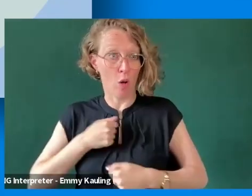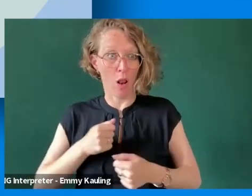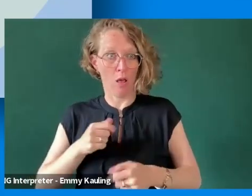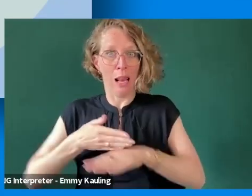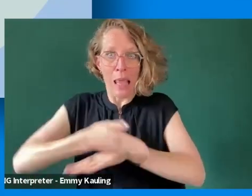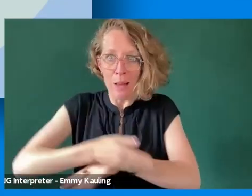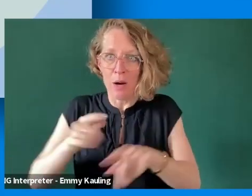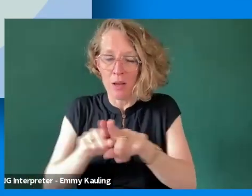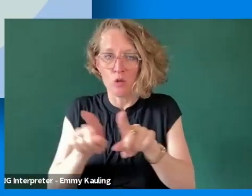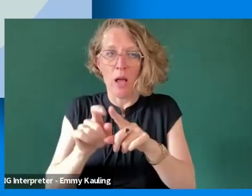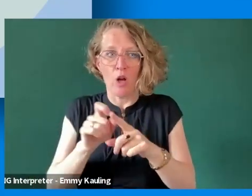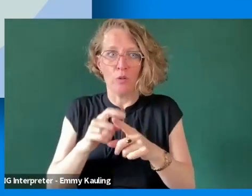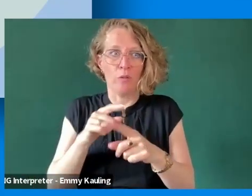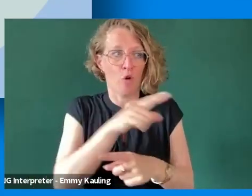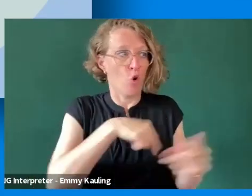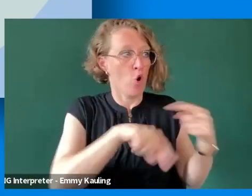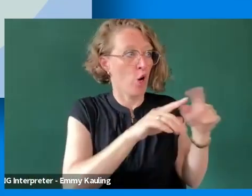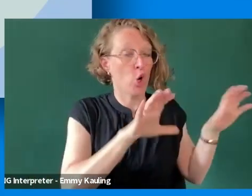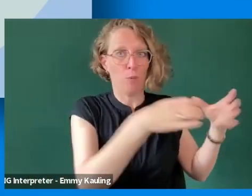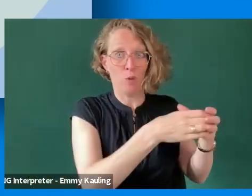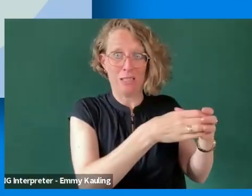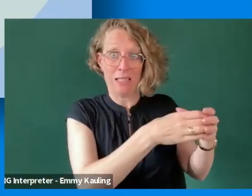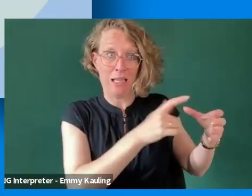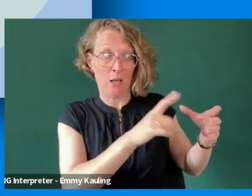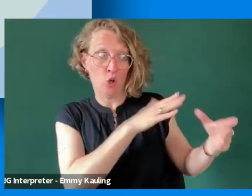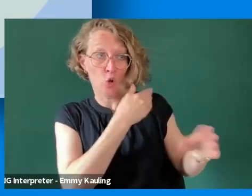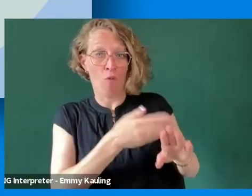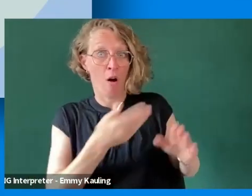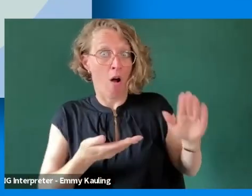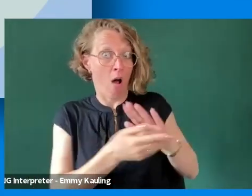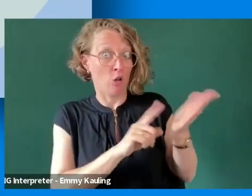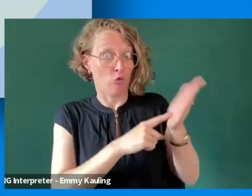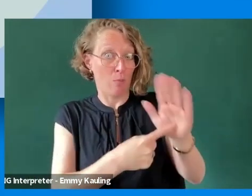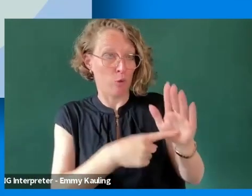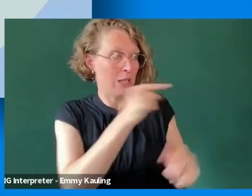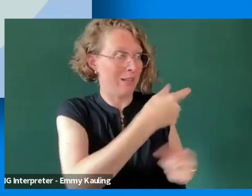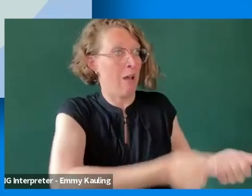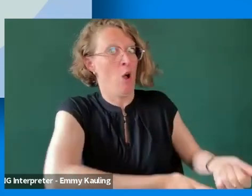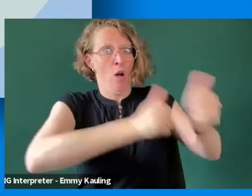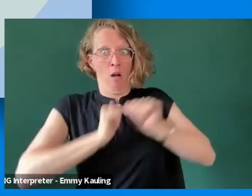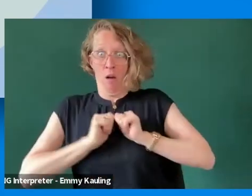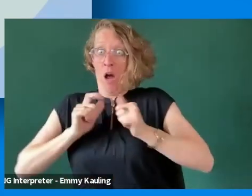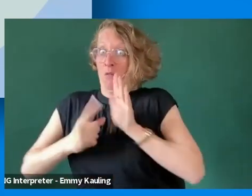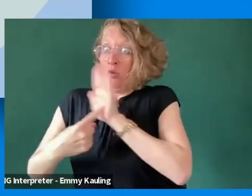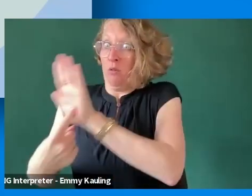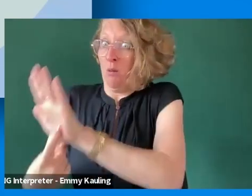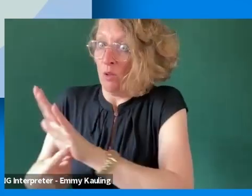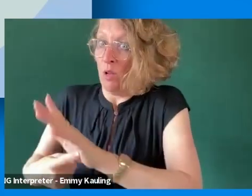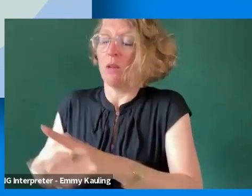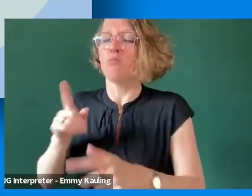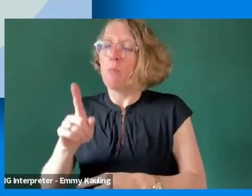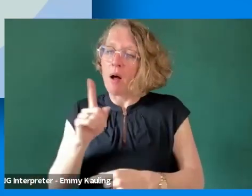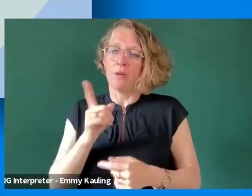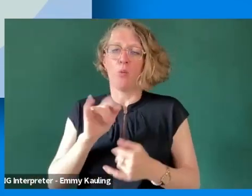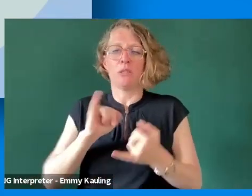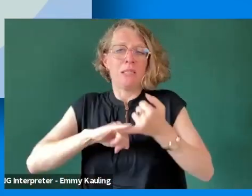of a community that is currently seen as underrepresented, Daisy, and I wouldn't deny that. I do, however, think that the point that Steffi was